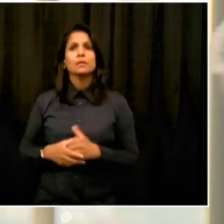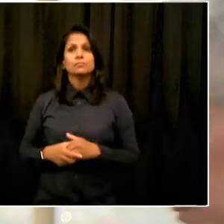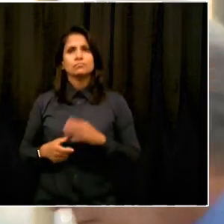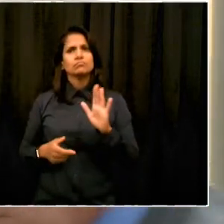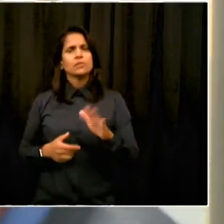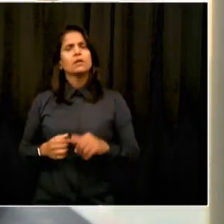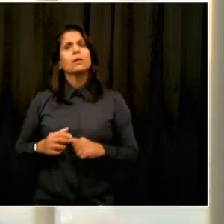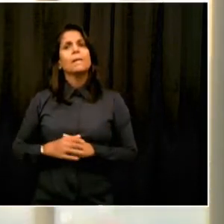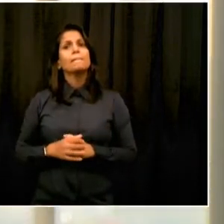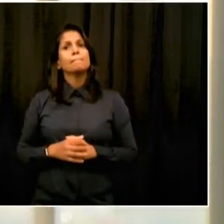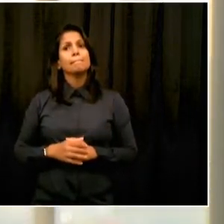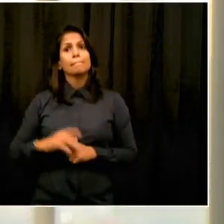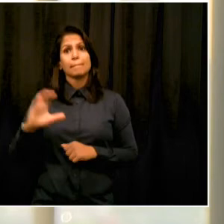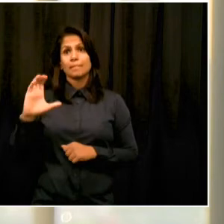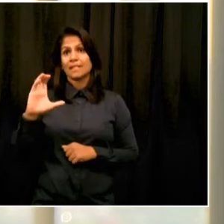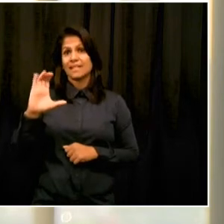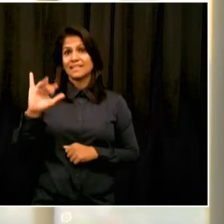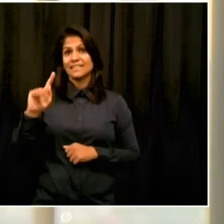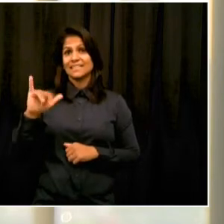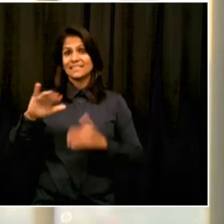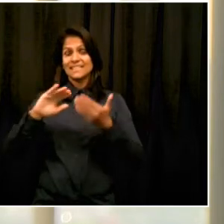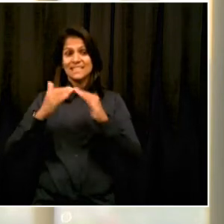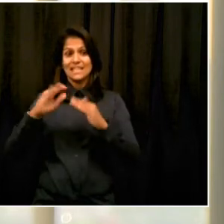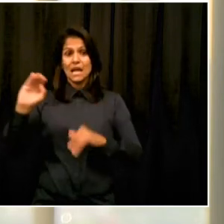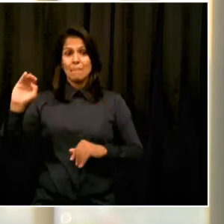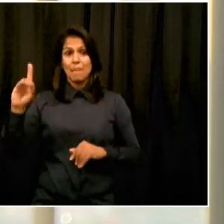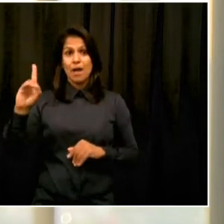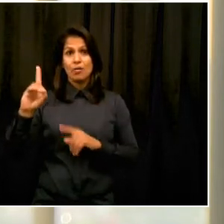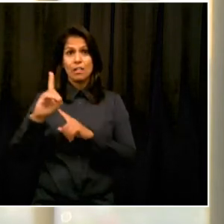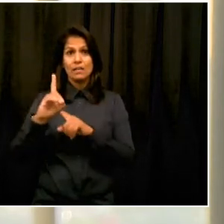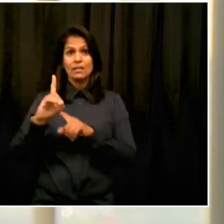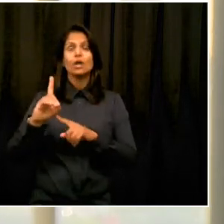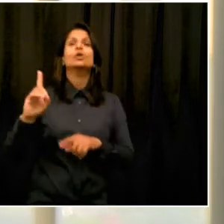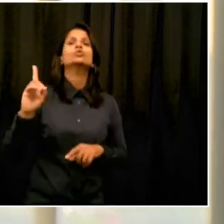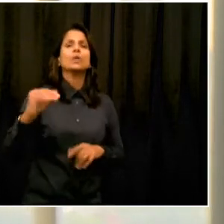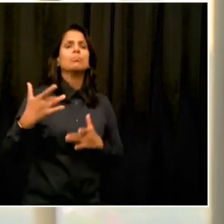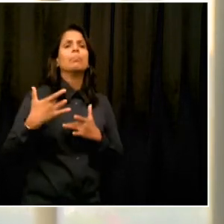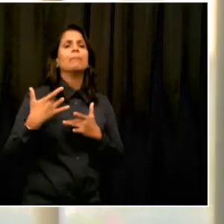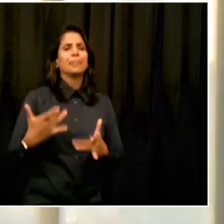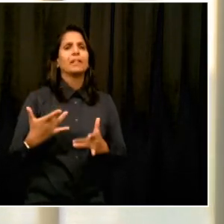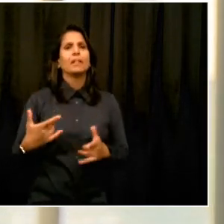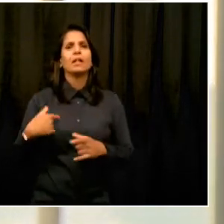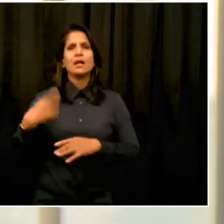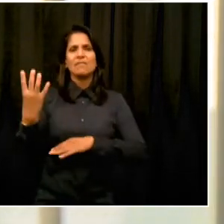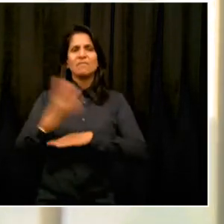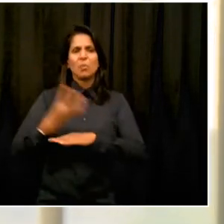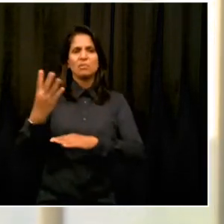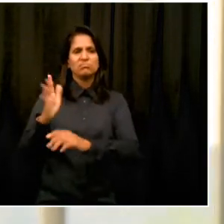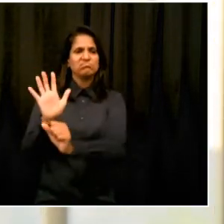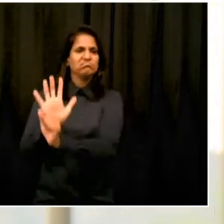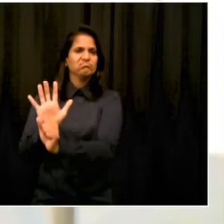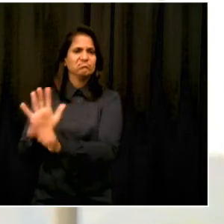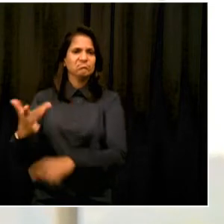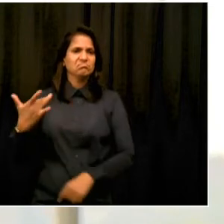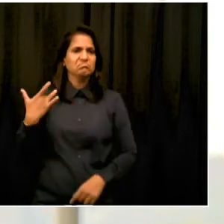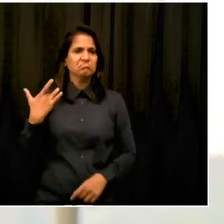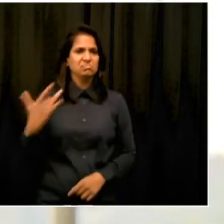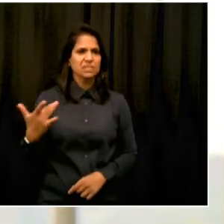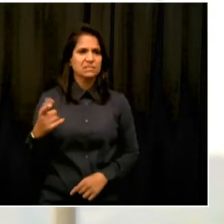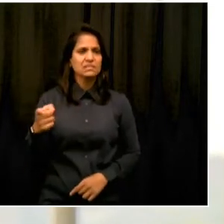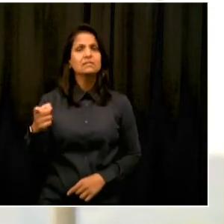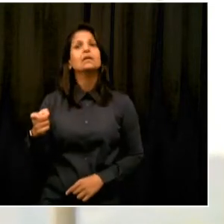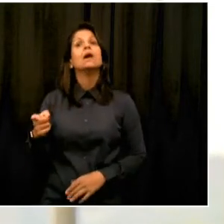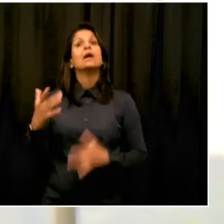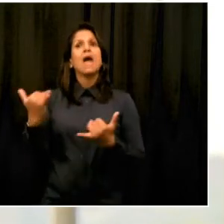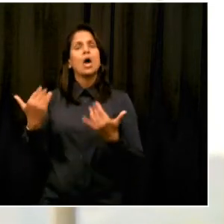And my second question along the same issue, how is this mayor going to help you, do you think, or hope at least, with schools, more